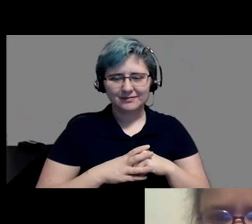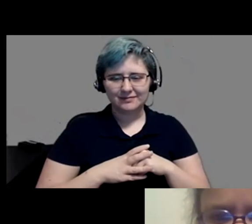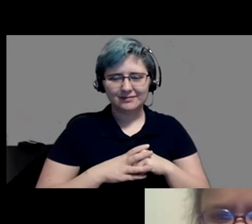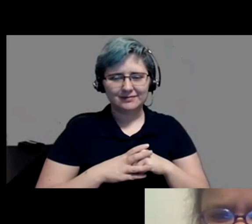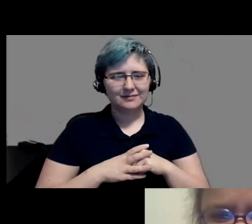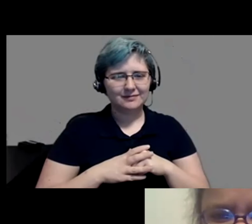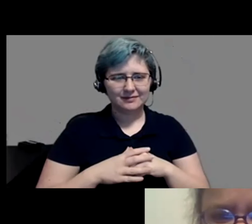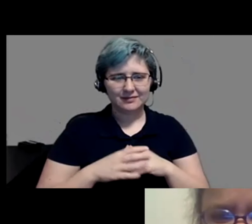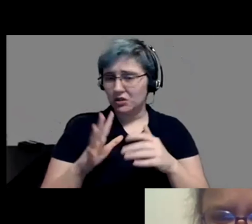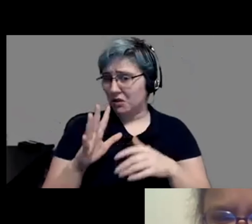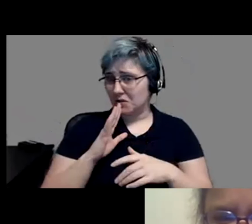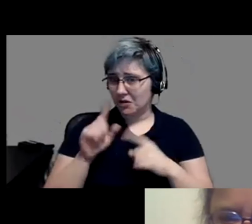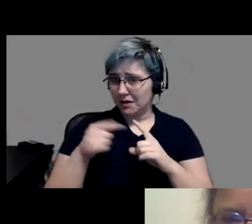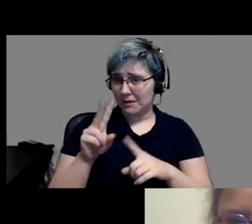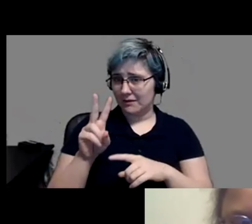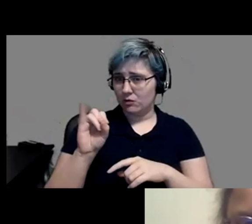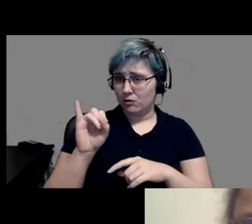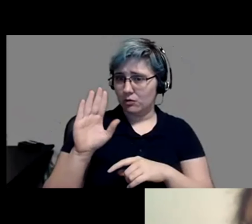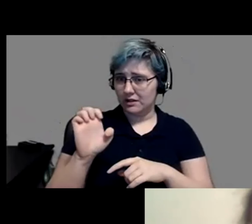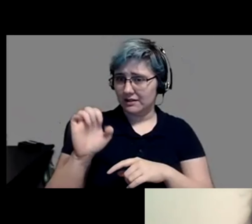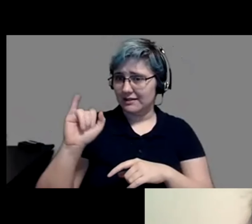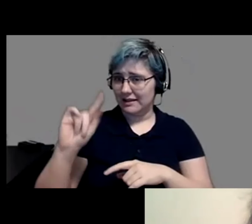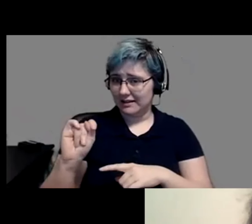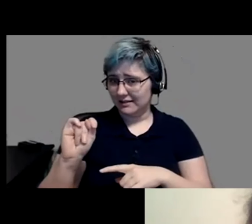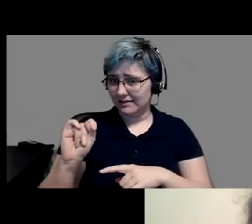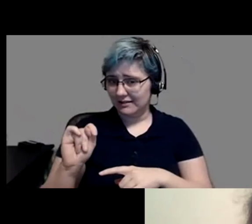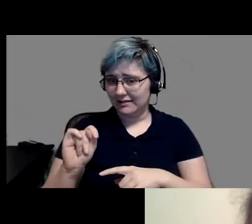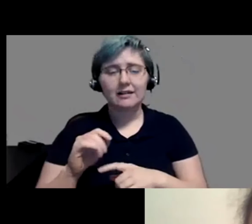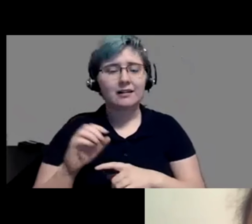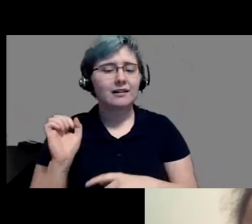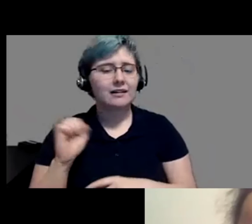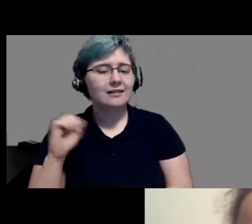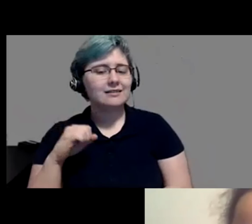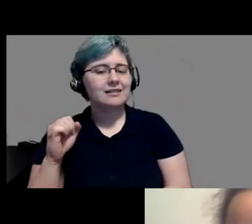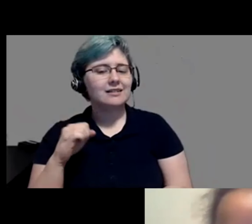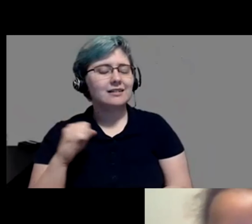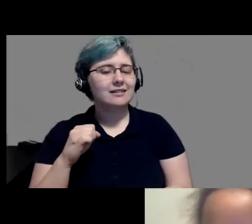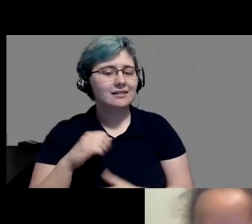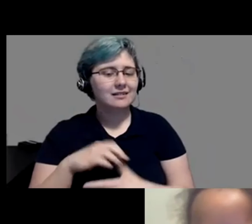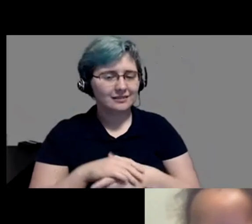Yeah. Talk about Voice It, George? Yeah. I